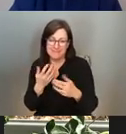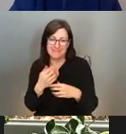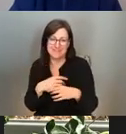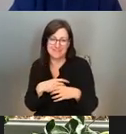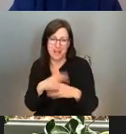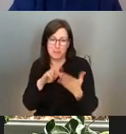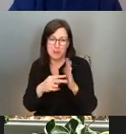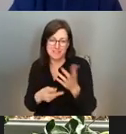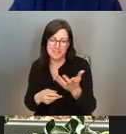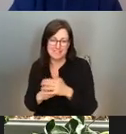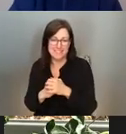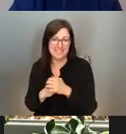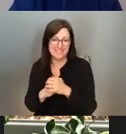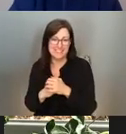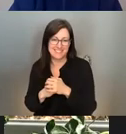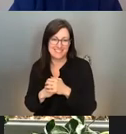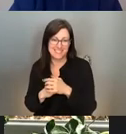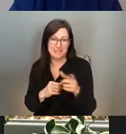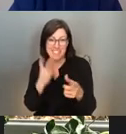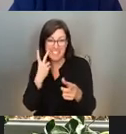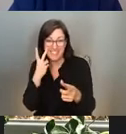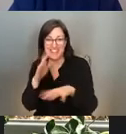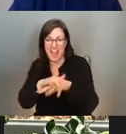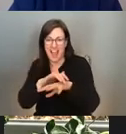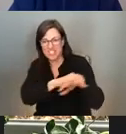to show that hand over hand.